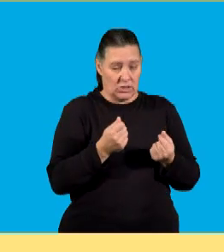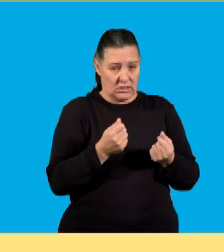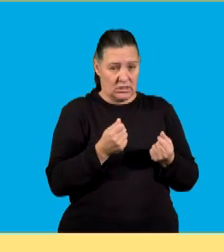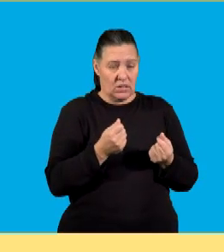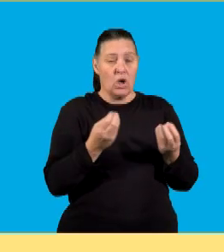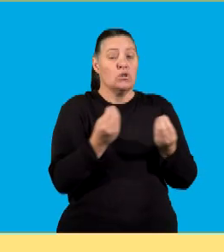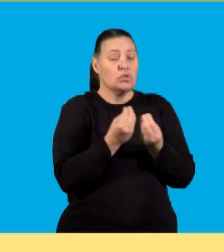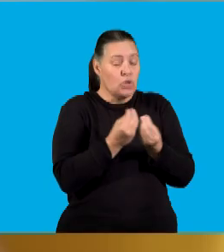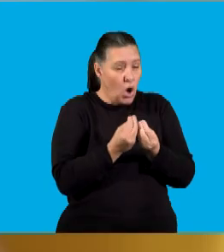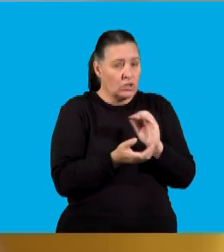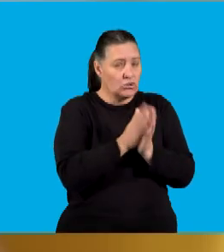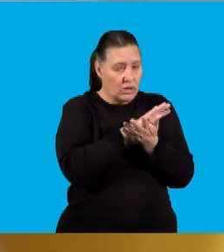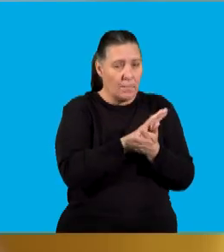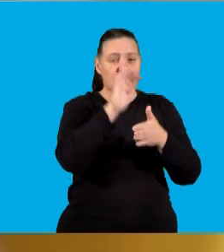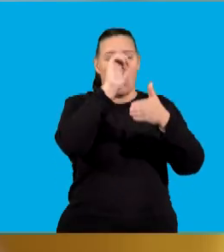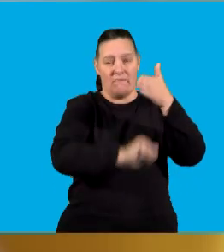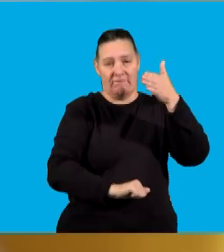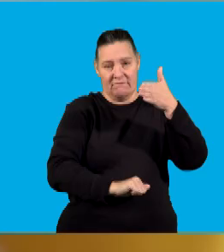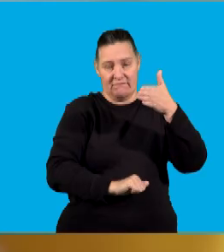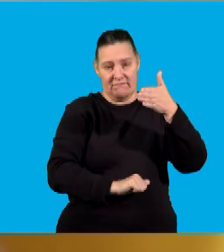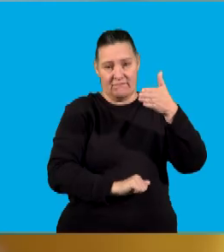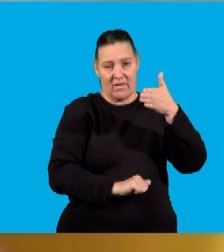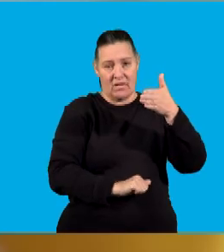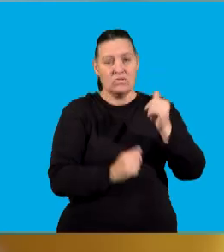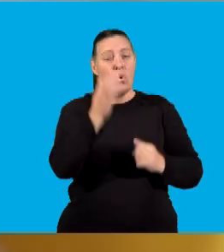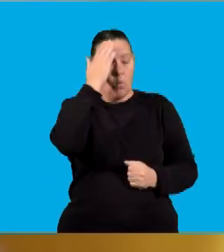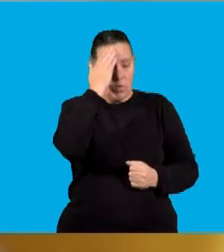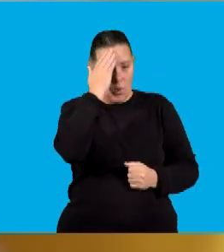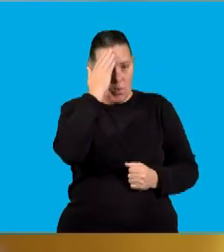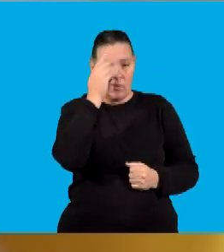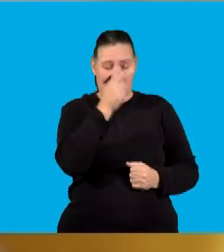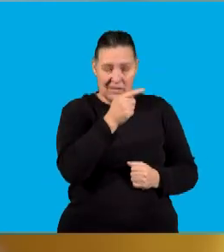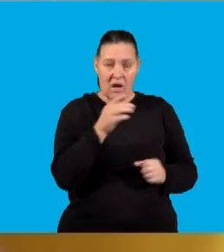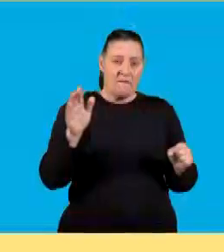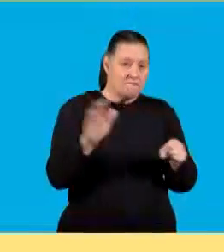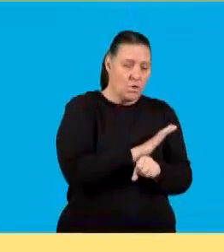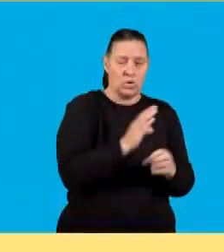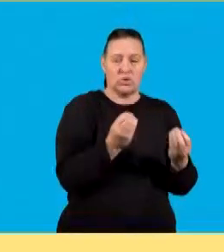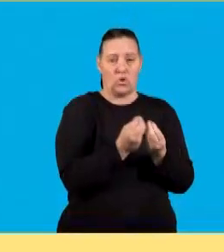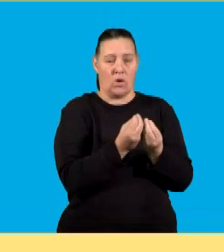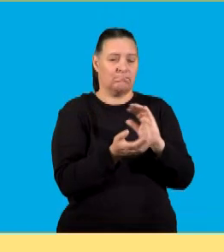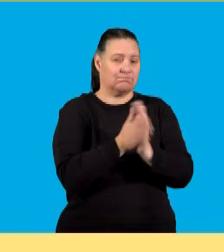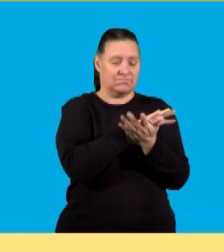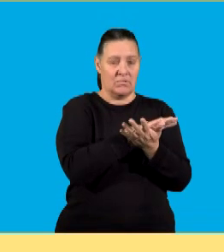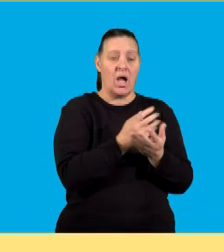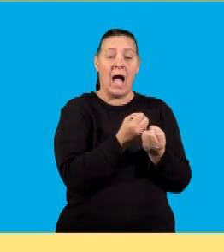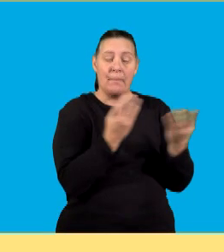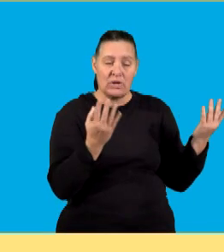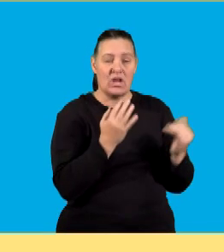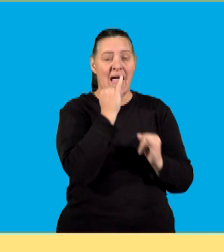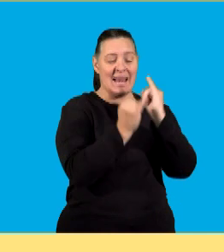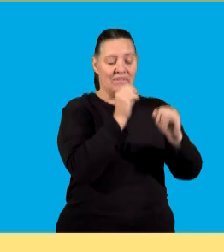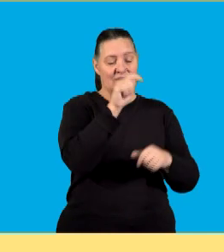total cost of the stock destroyed must be subtracted. So we know that the entire stock destroyed was